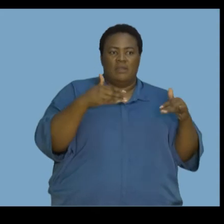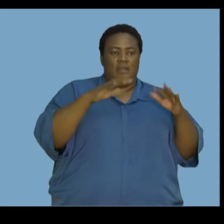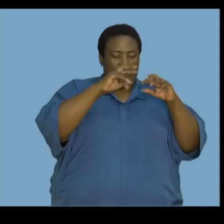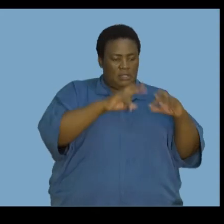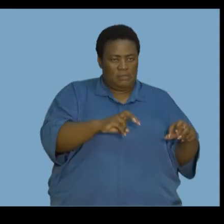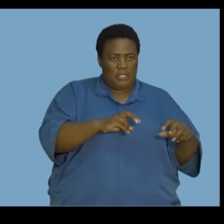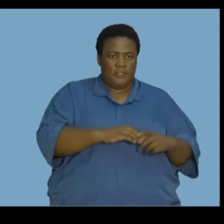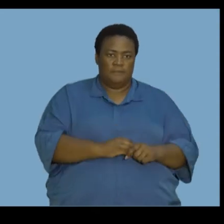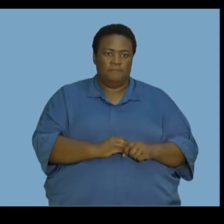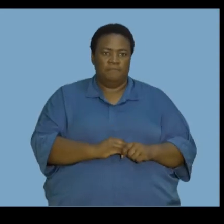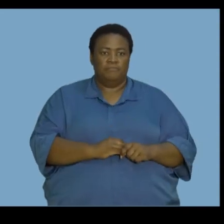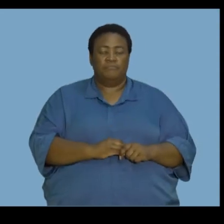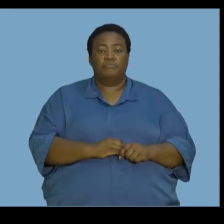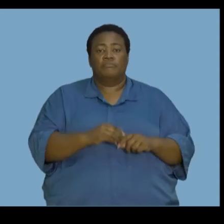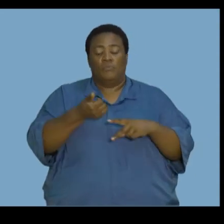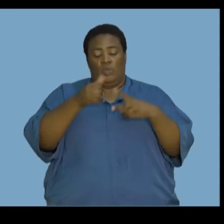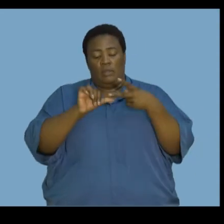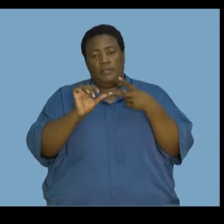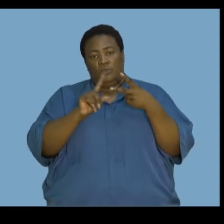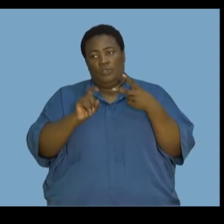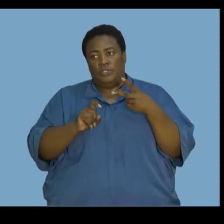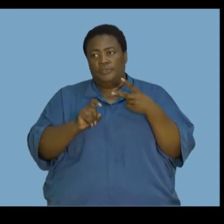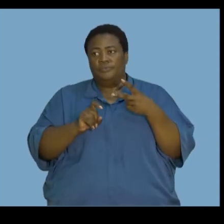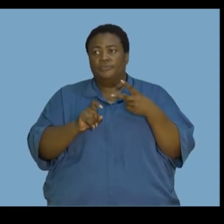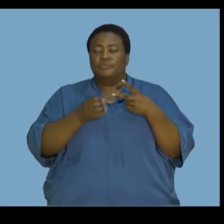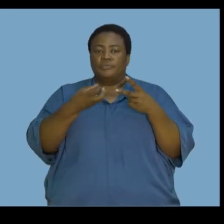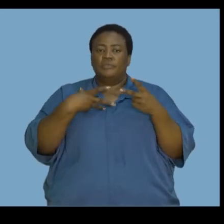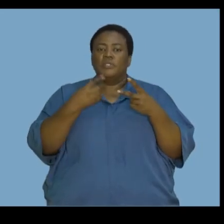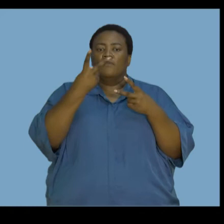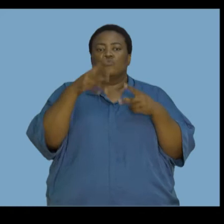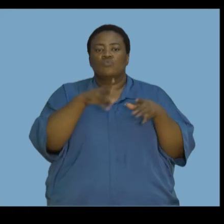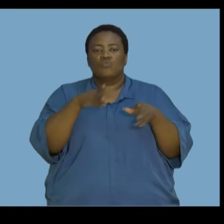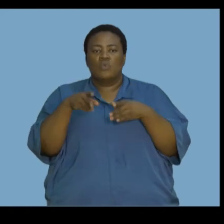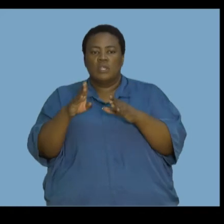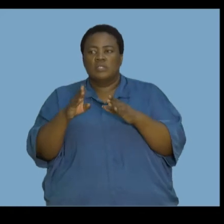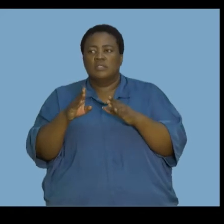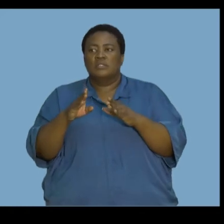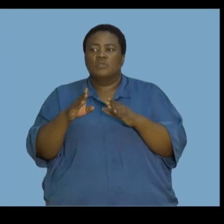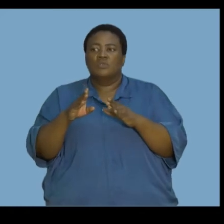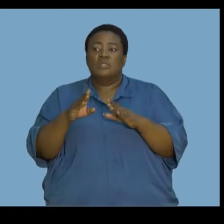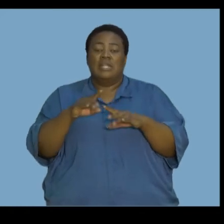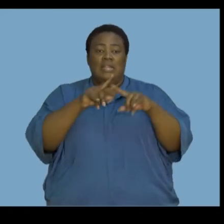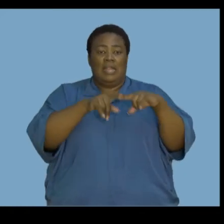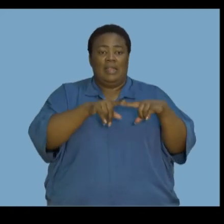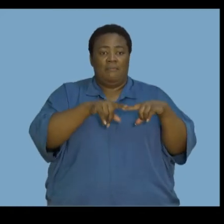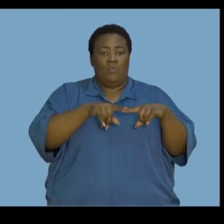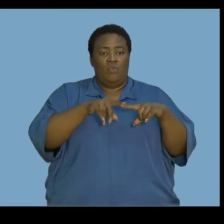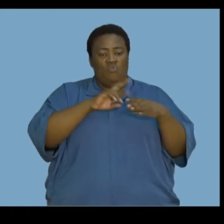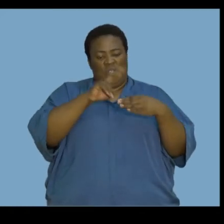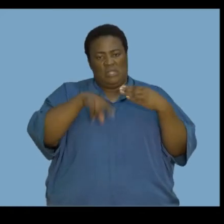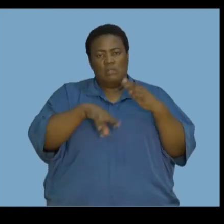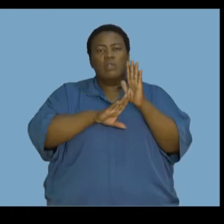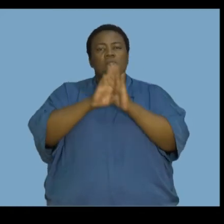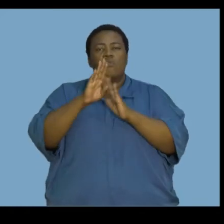experiment. The next question reads, state 2 ways in which the reliability of the results can